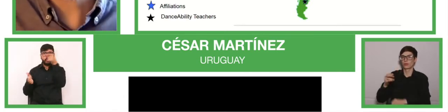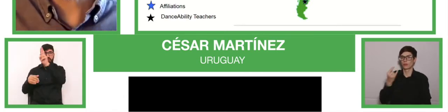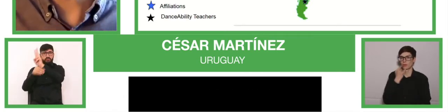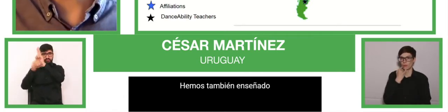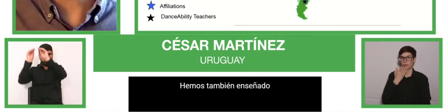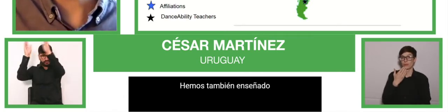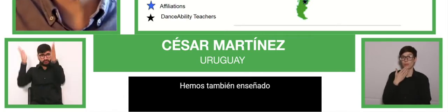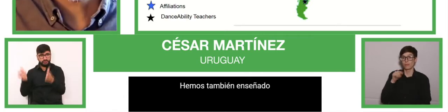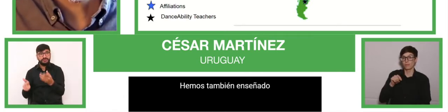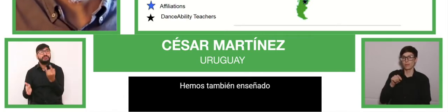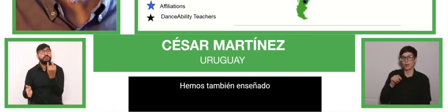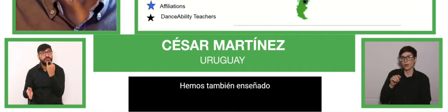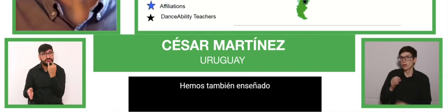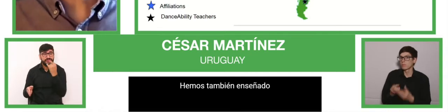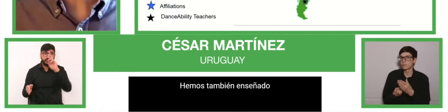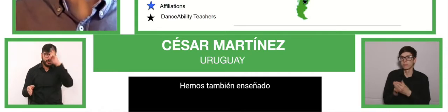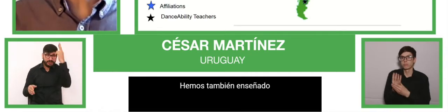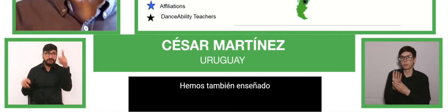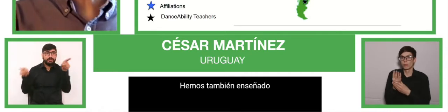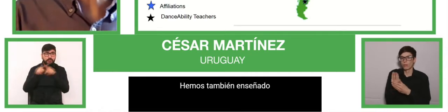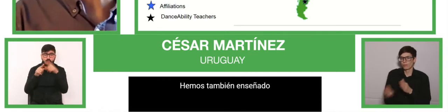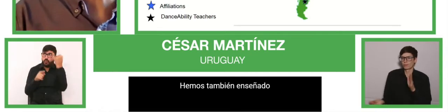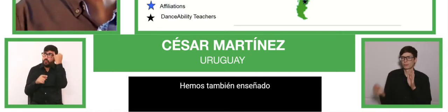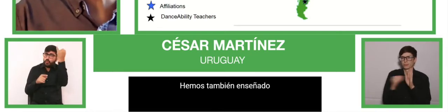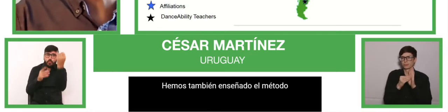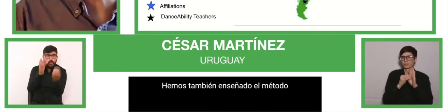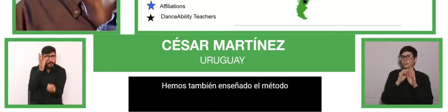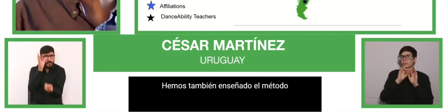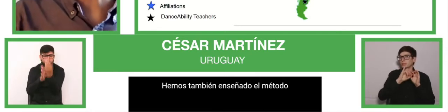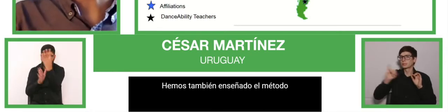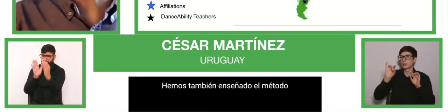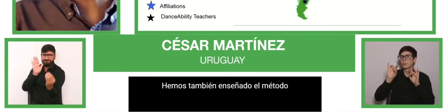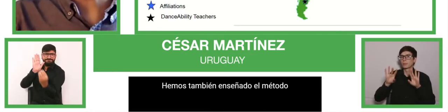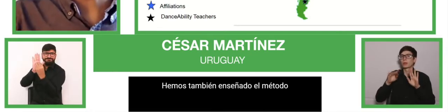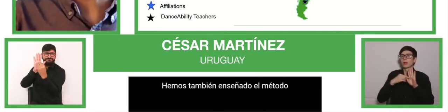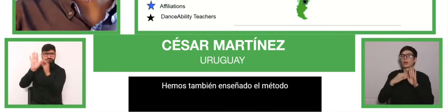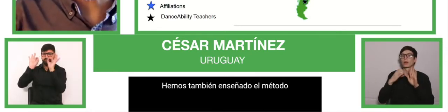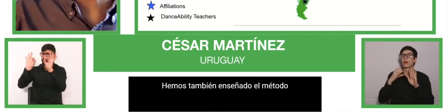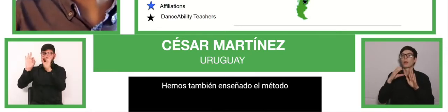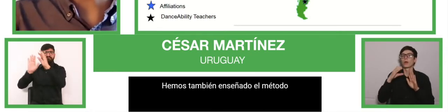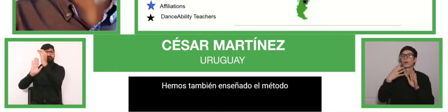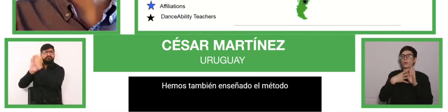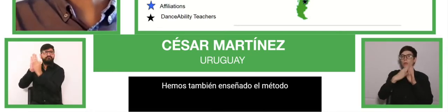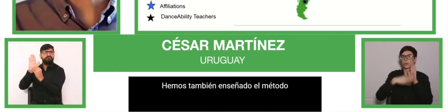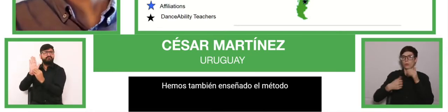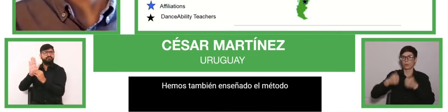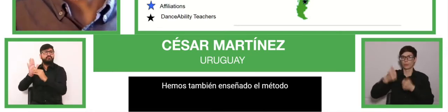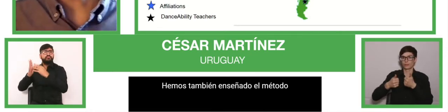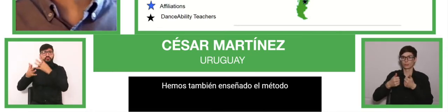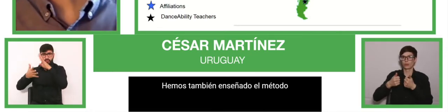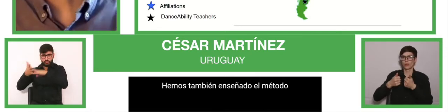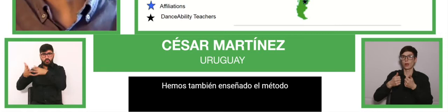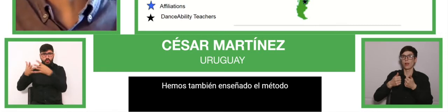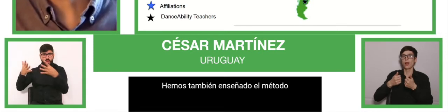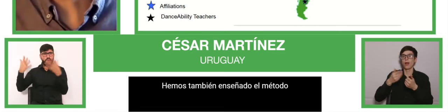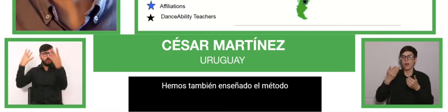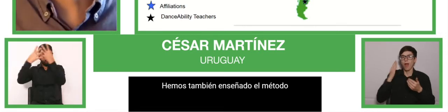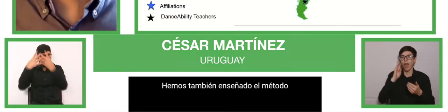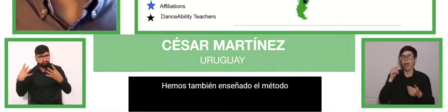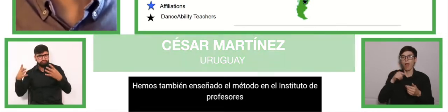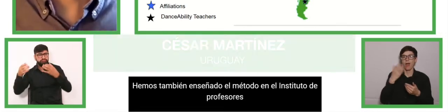curriculum to students. There are 7 DanceAbility affiliations in other countries, over